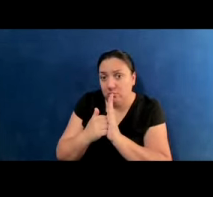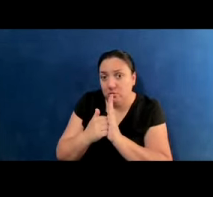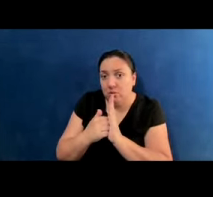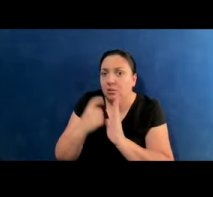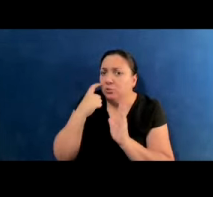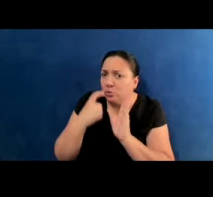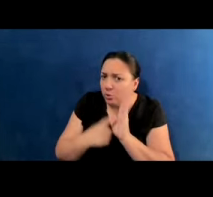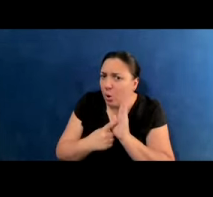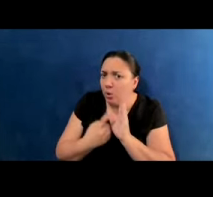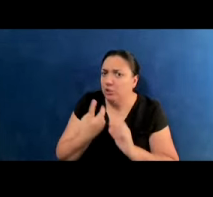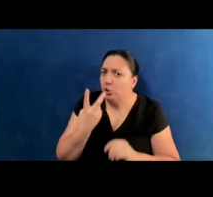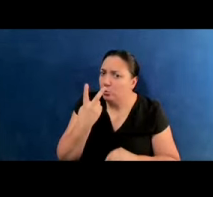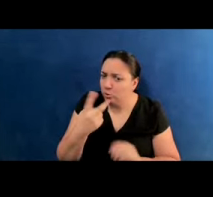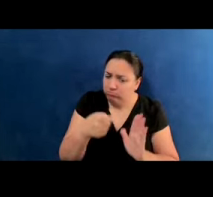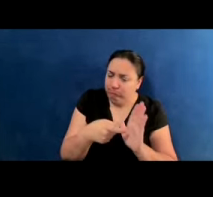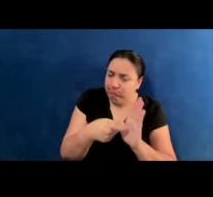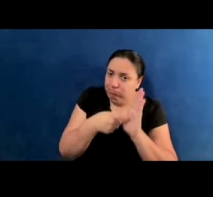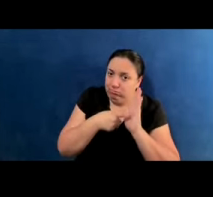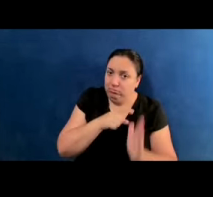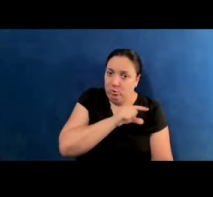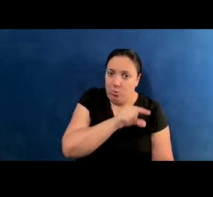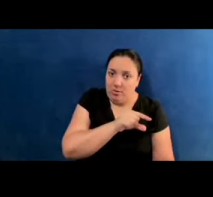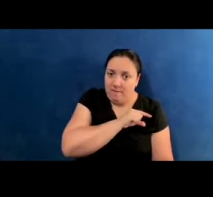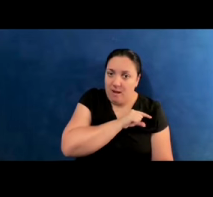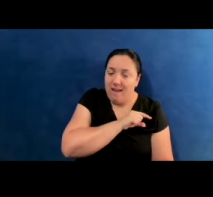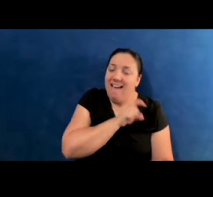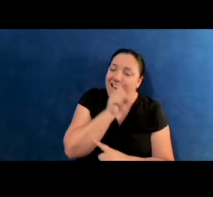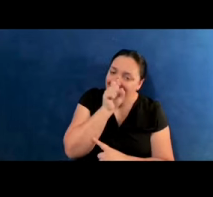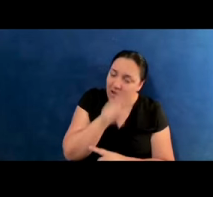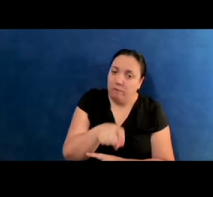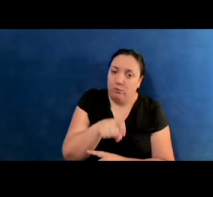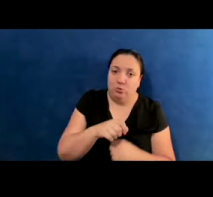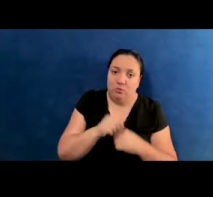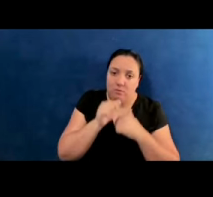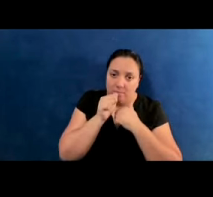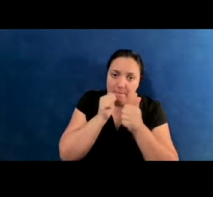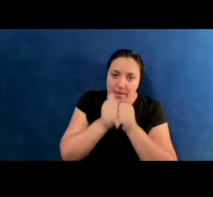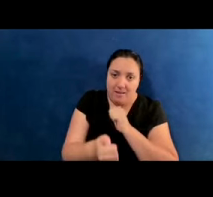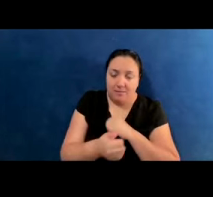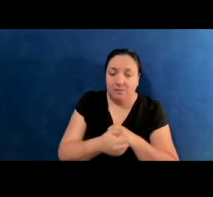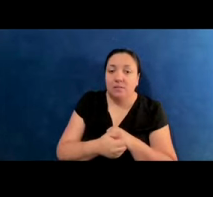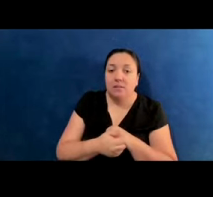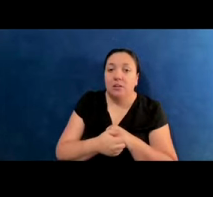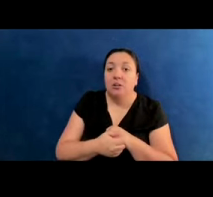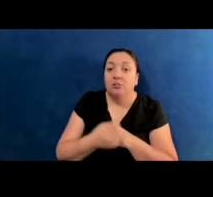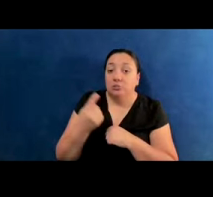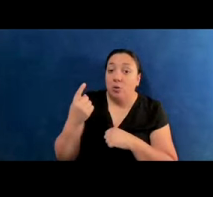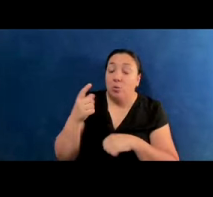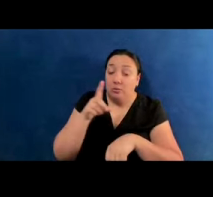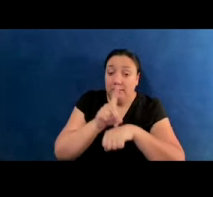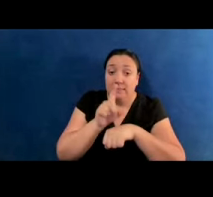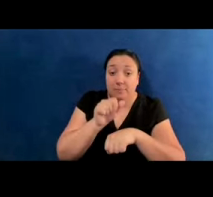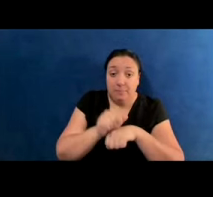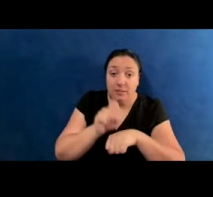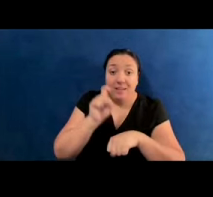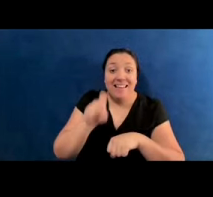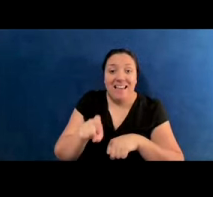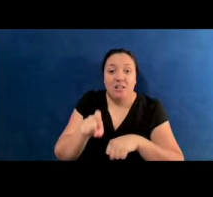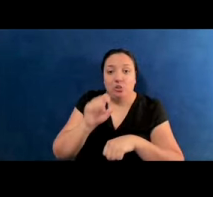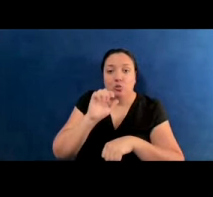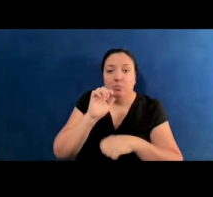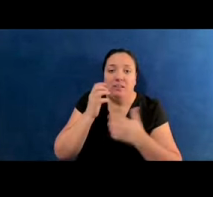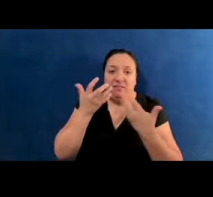two key eligibility criteria that must be met. So someone's disability must be present before the age